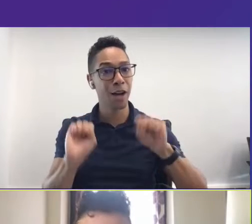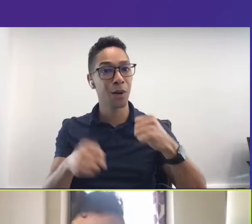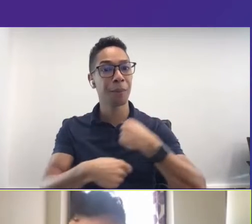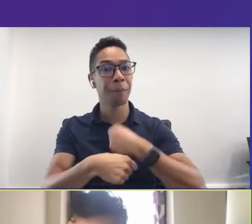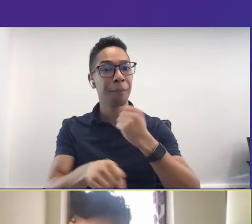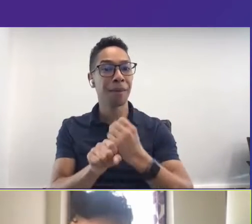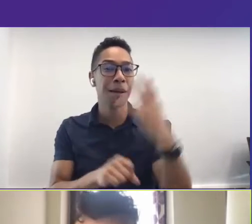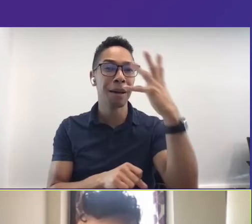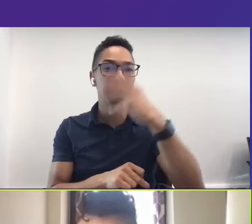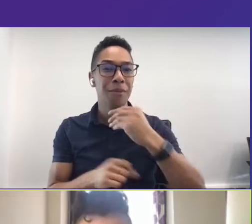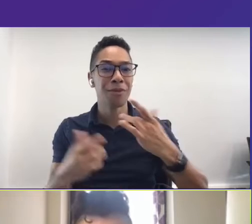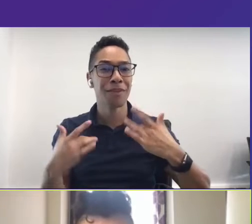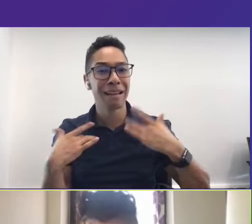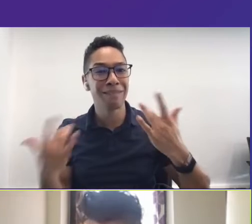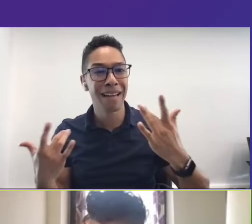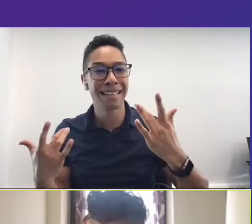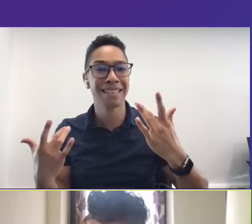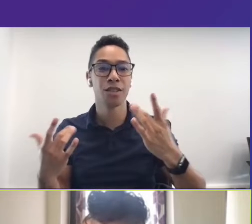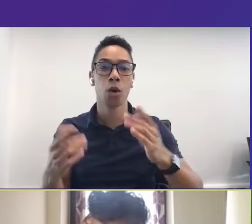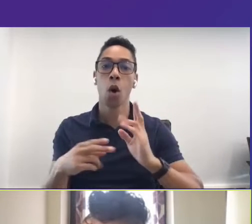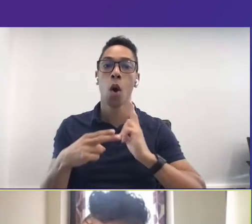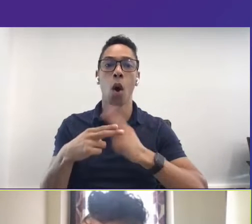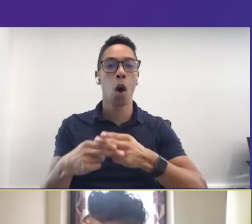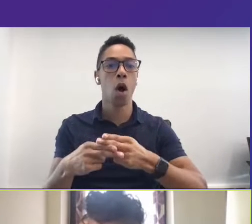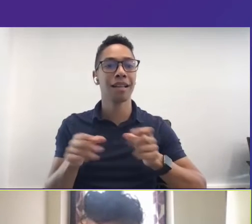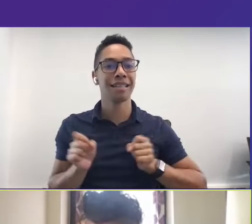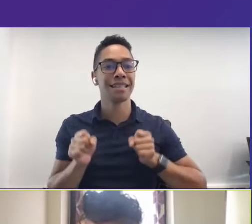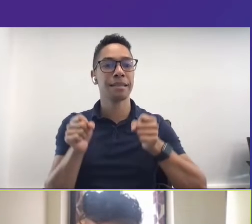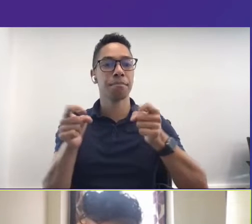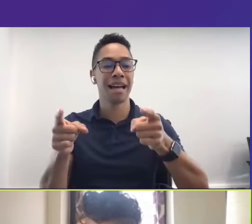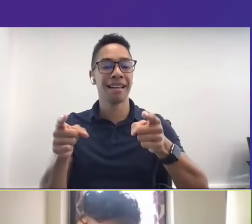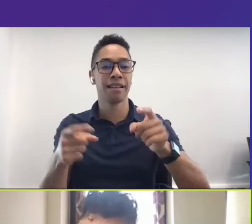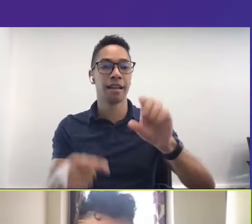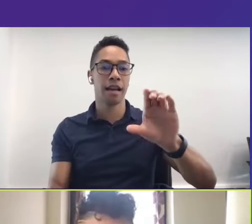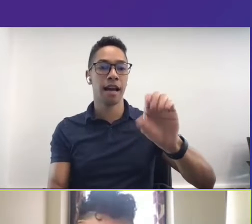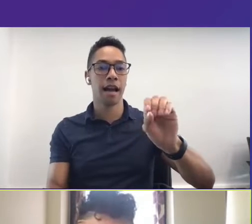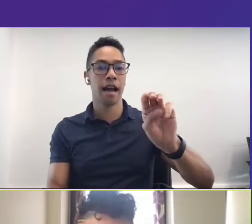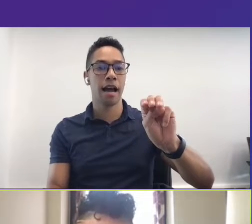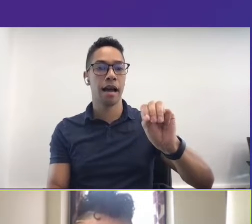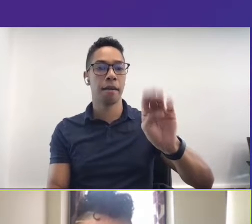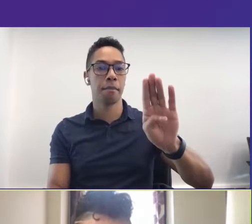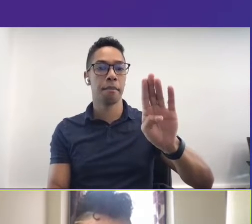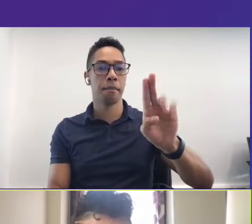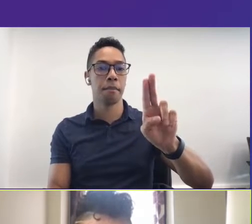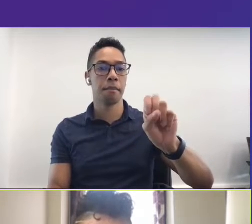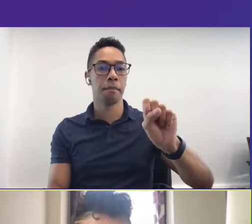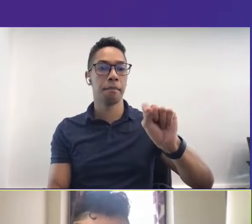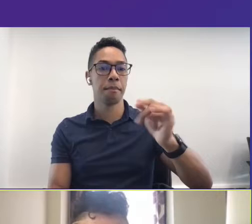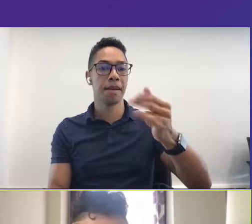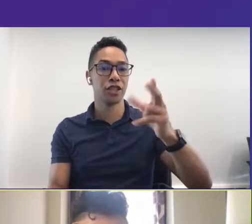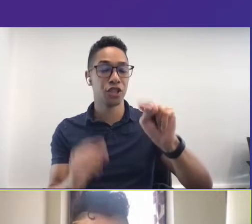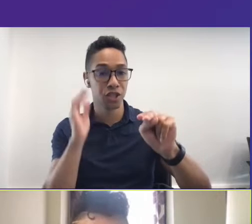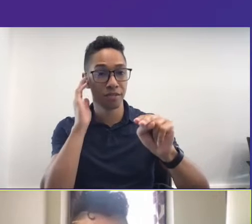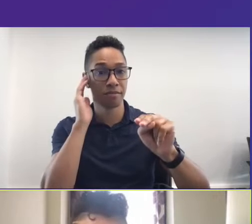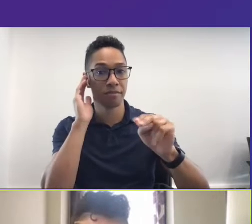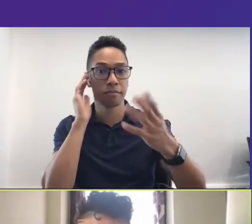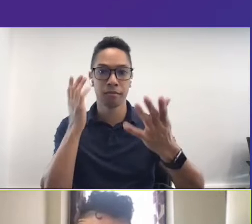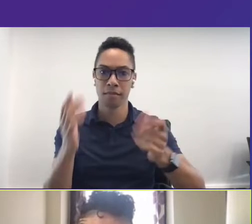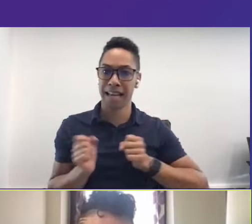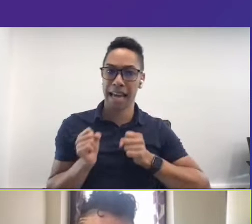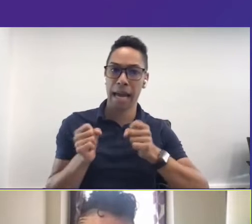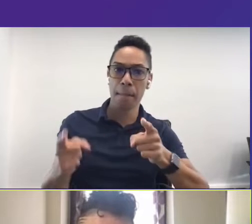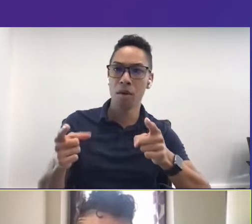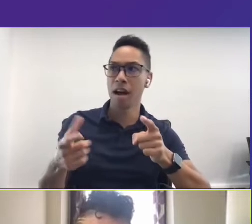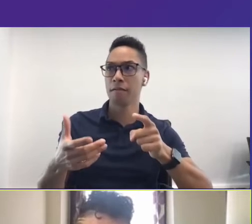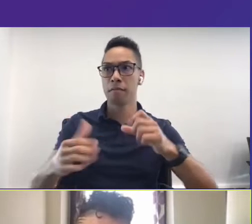focused on improvisation, an event called Spontaneous Combustion. And that grew out of, I wanted to do improvisation as performance. I